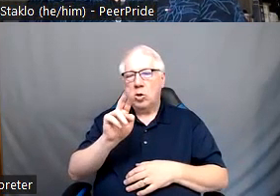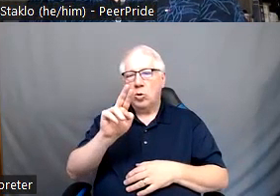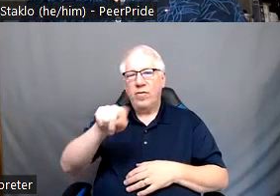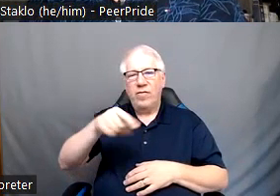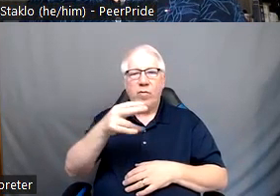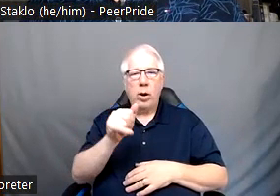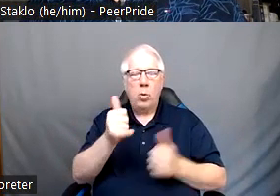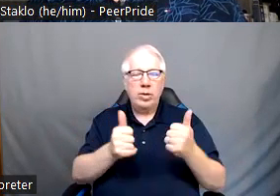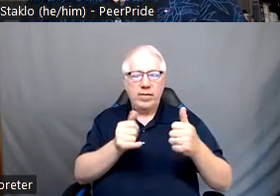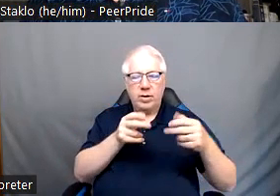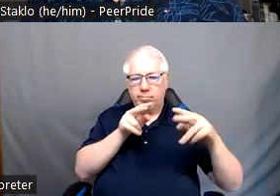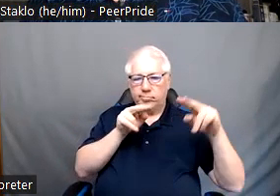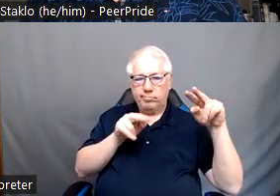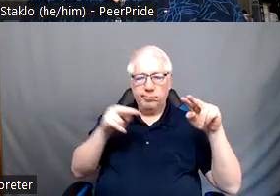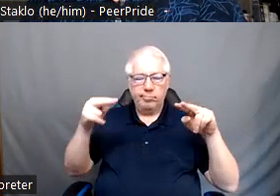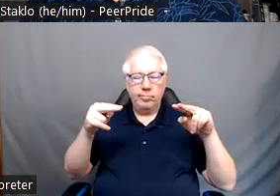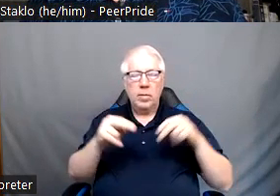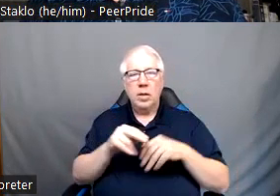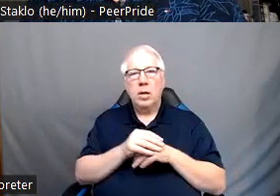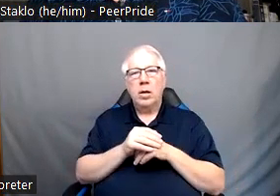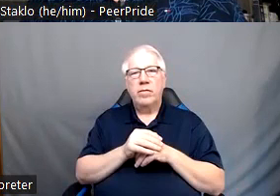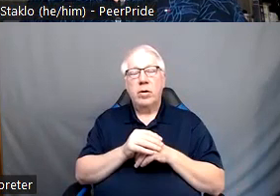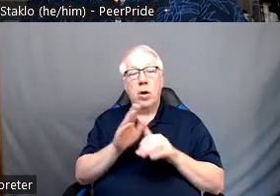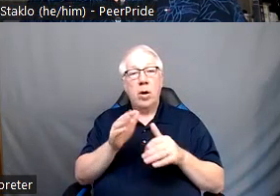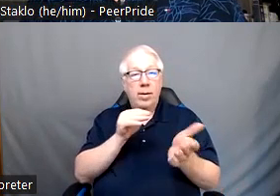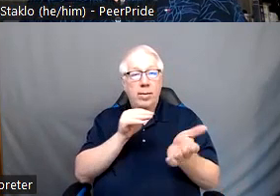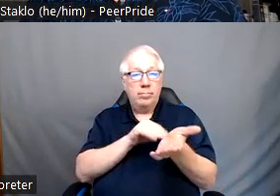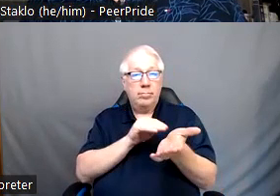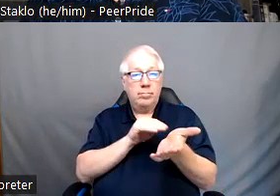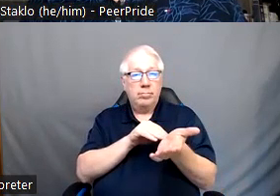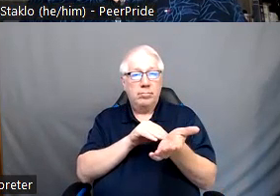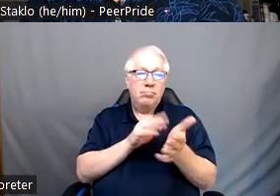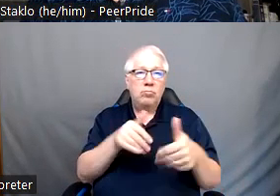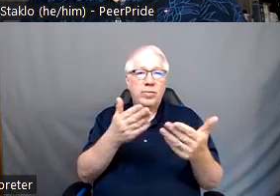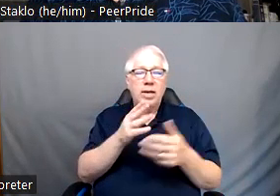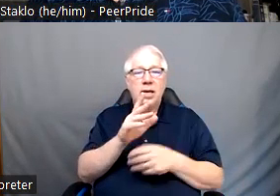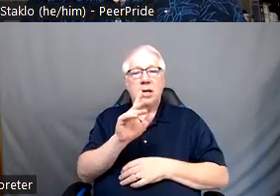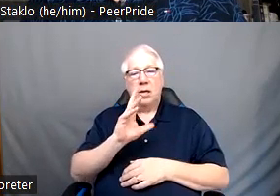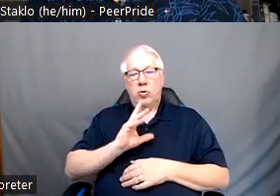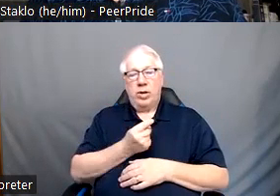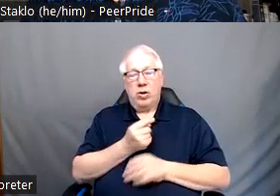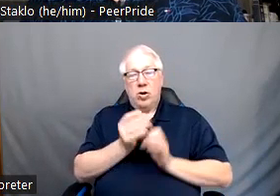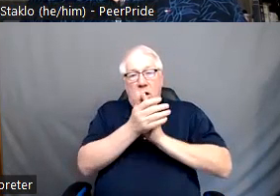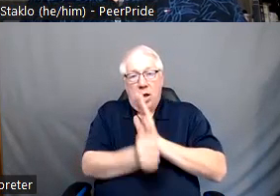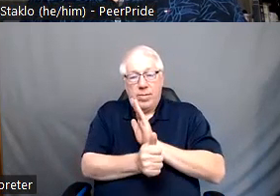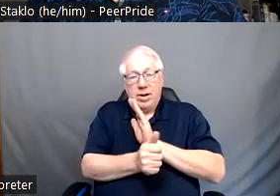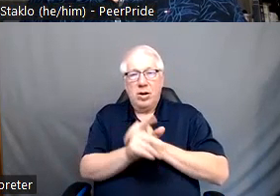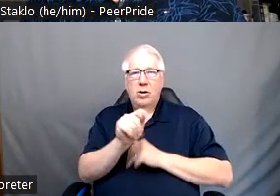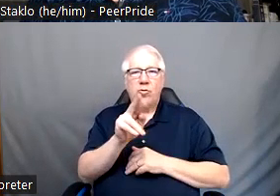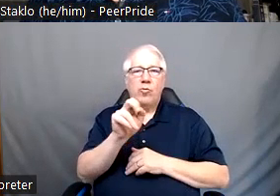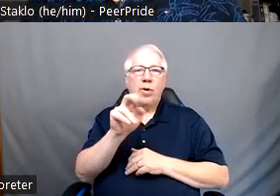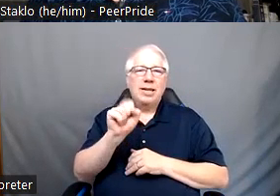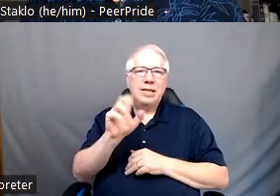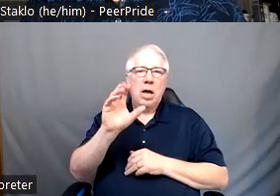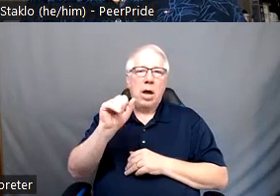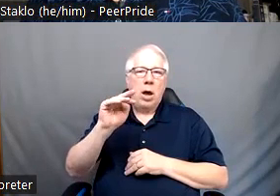you would like. But I would say for a provider to be transgender competent or like trans competent, like they would